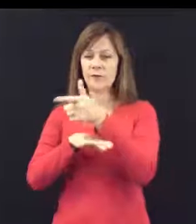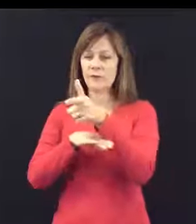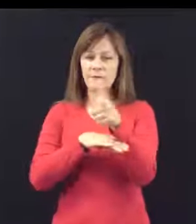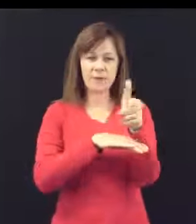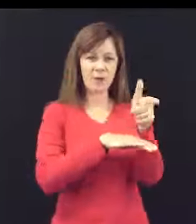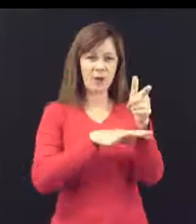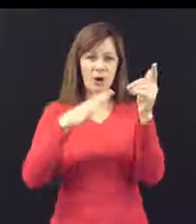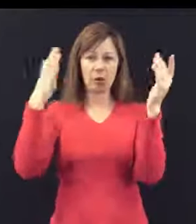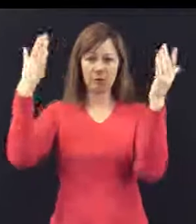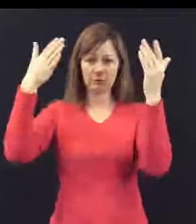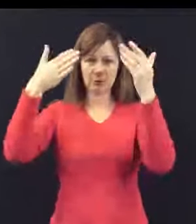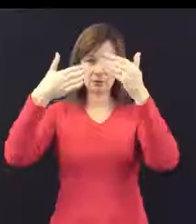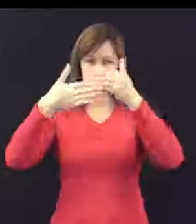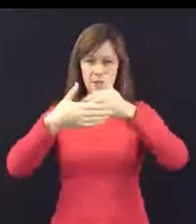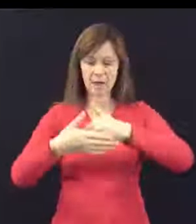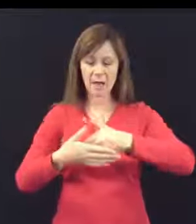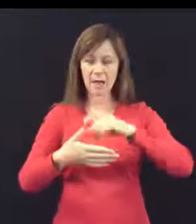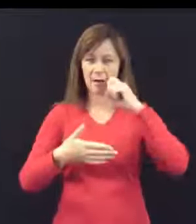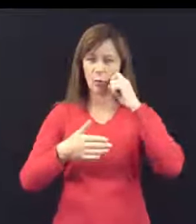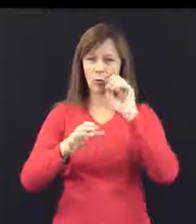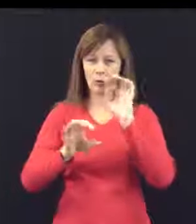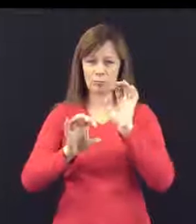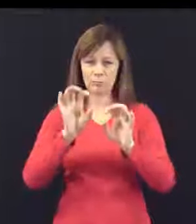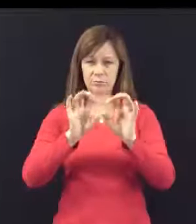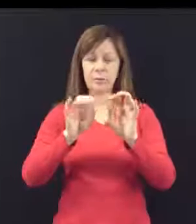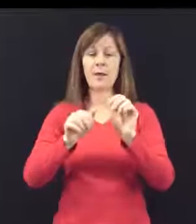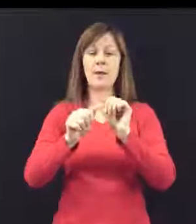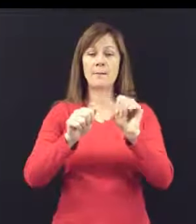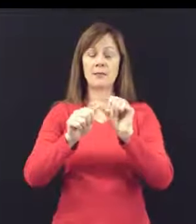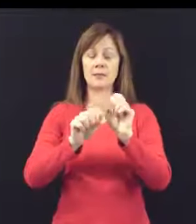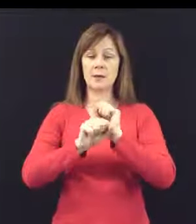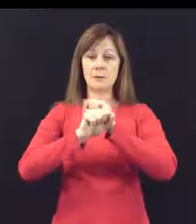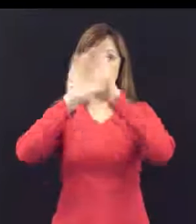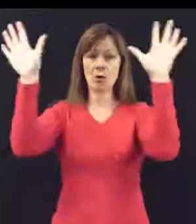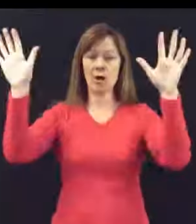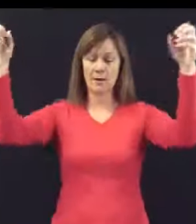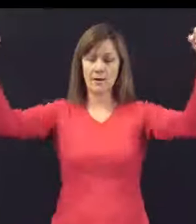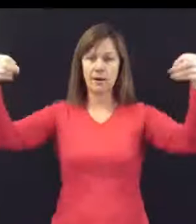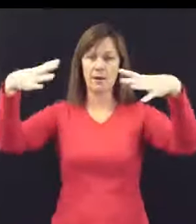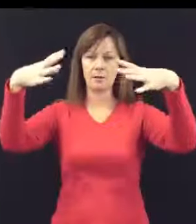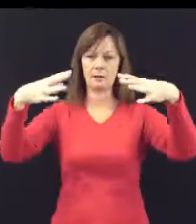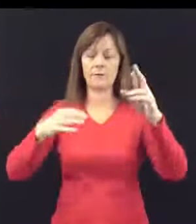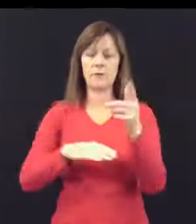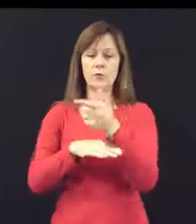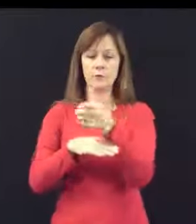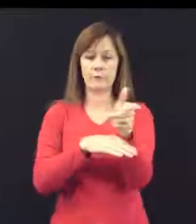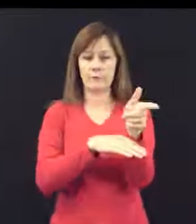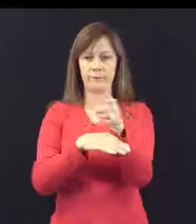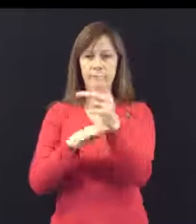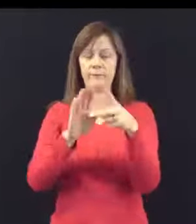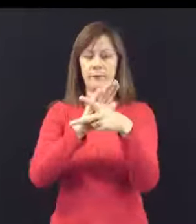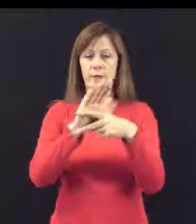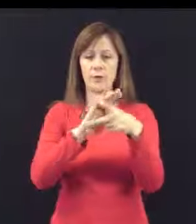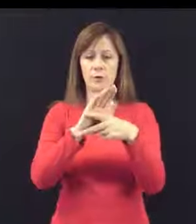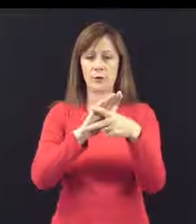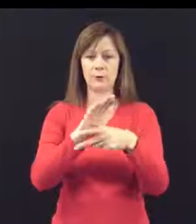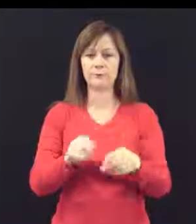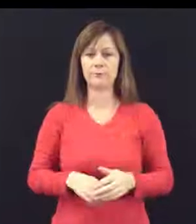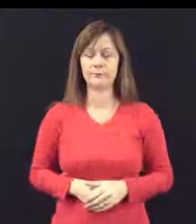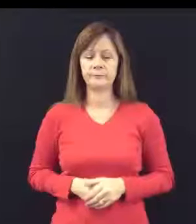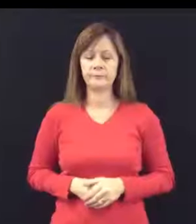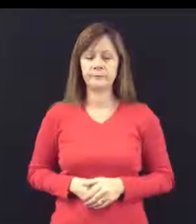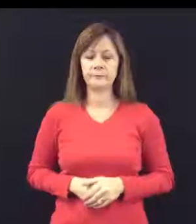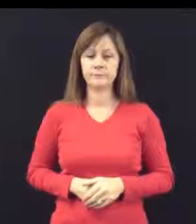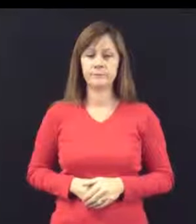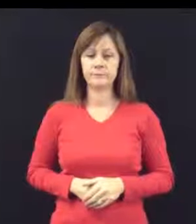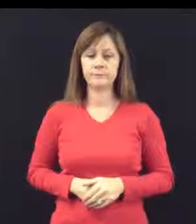of the image to adjust the exposure for that area. If you try and shoot video in low light, you'll notice that the image starts to get fairly grainy looking,